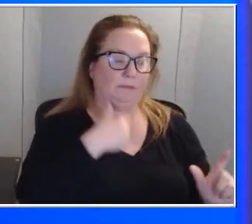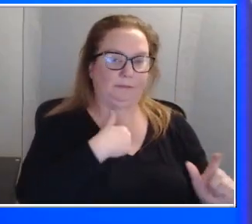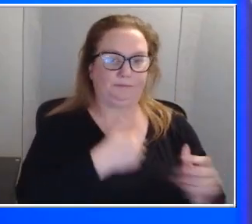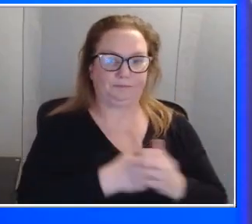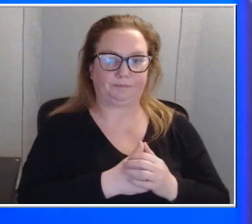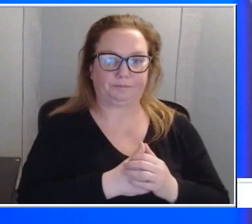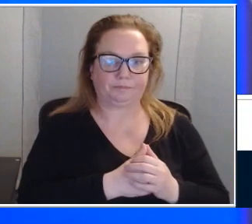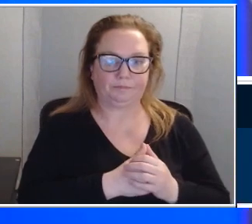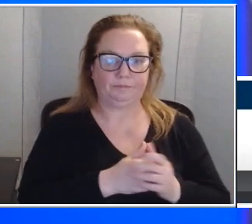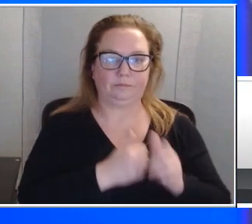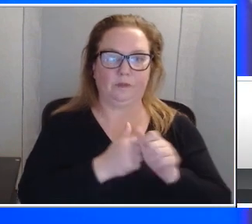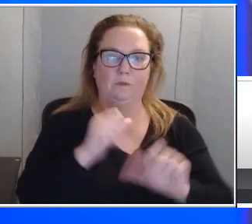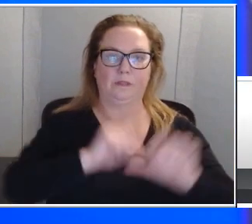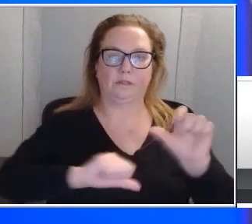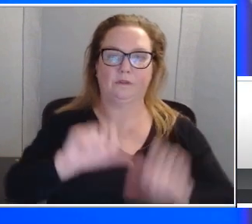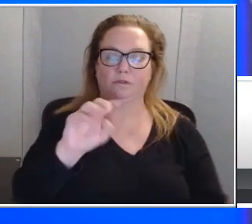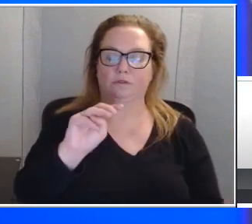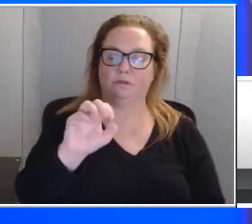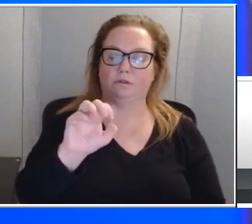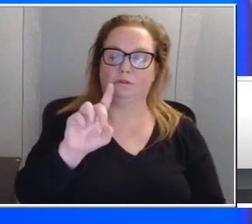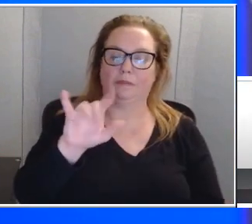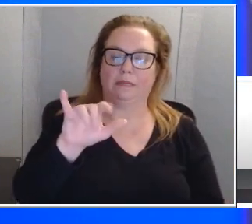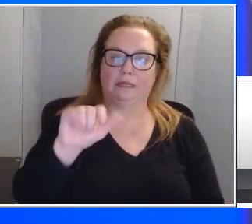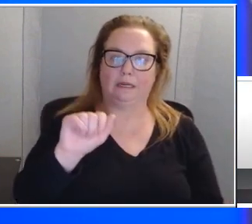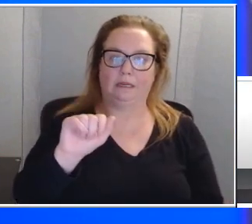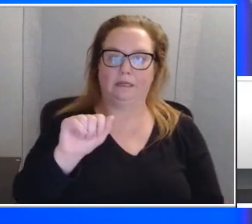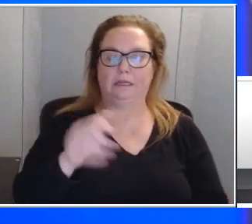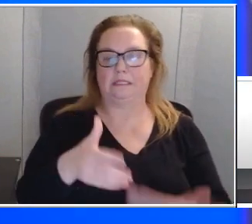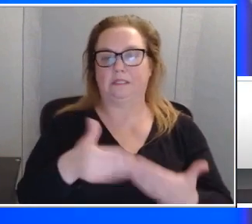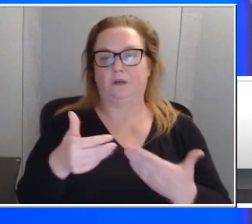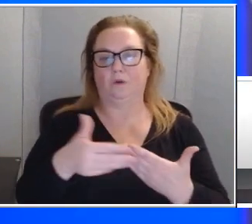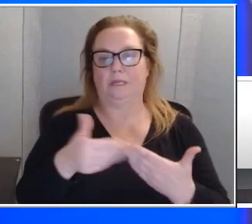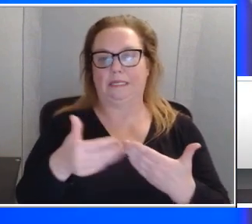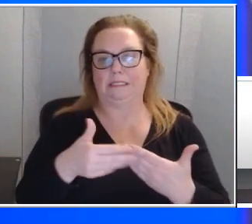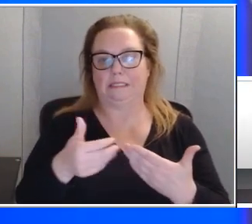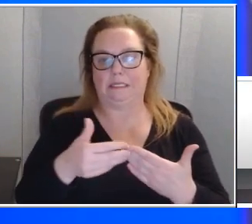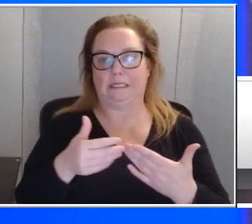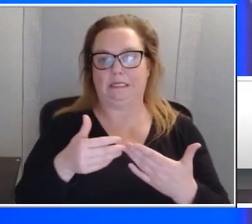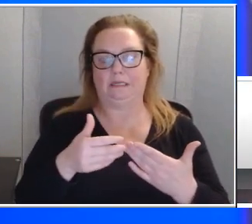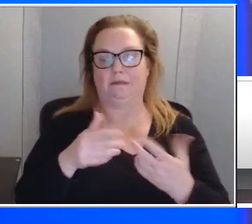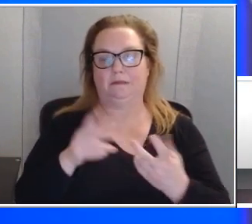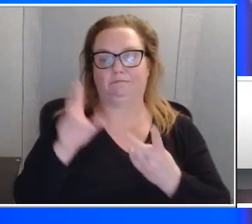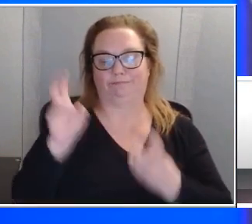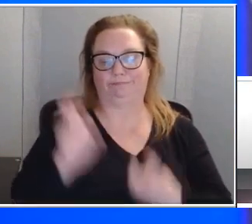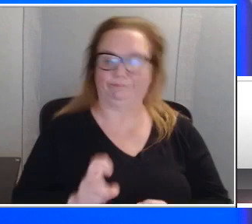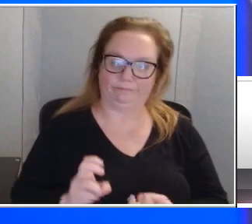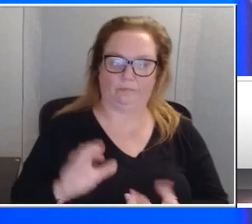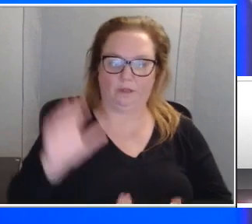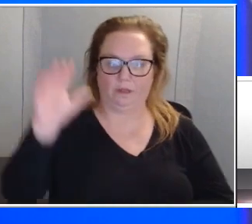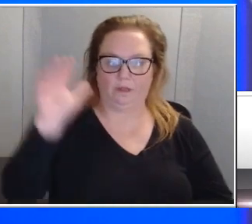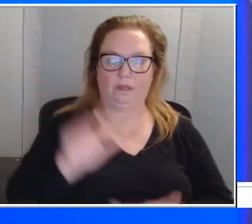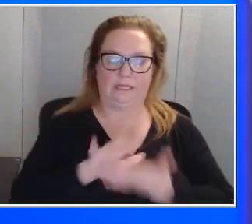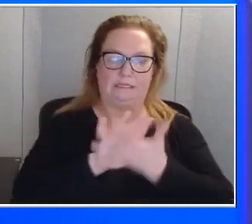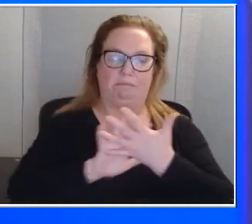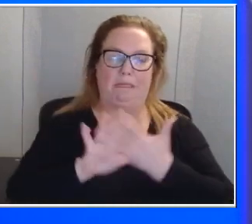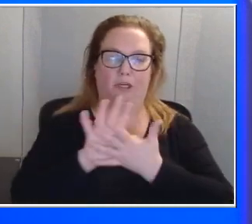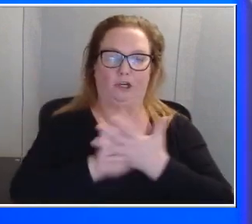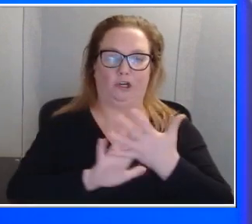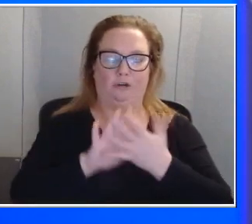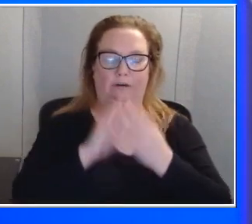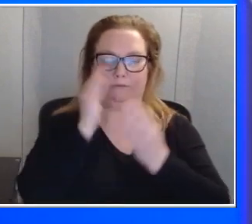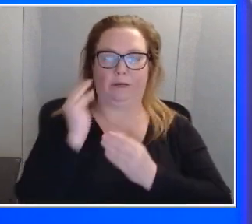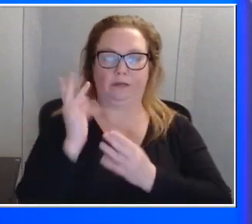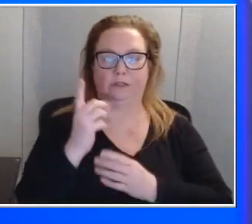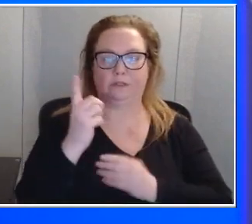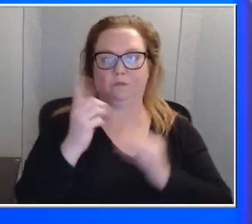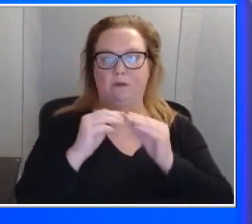along with social media that there's so much that's so easy to denigrate and to smear, and that's yet one more place